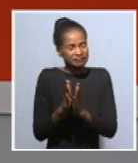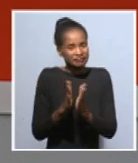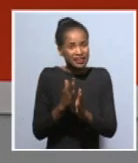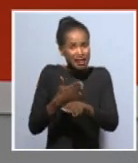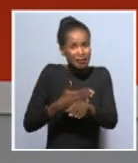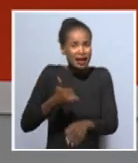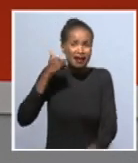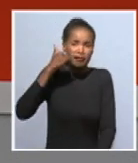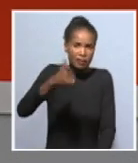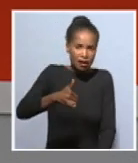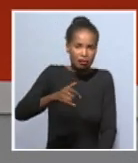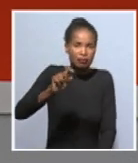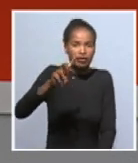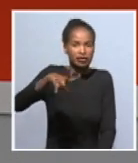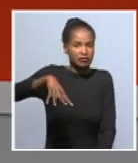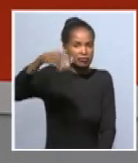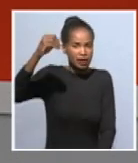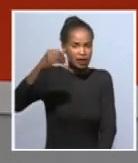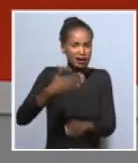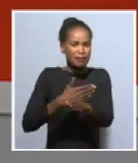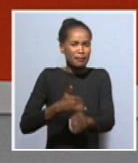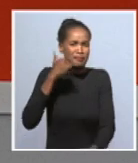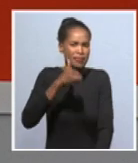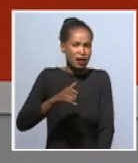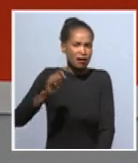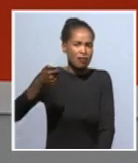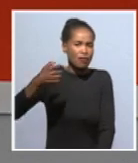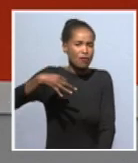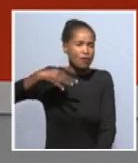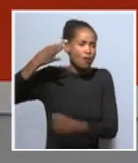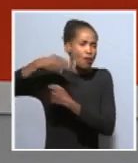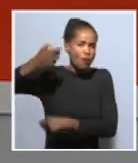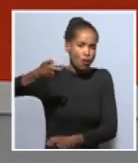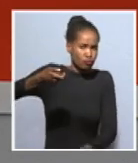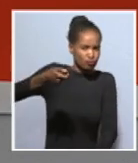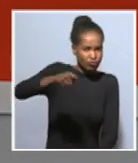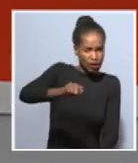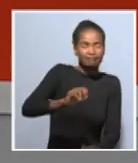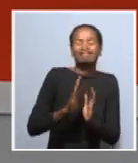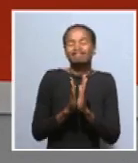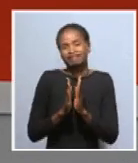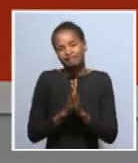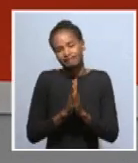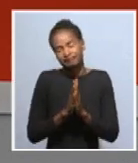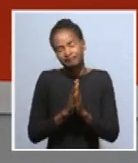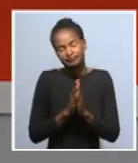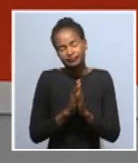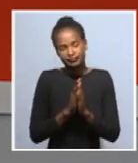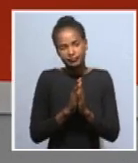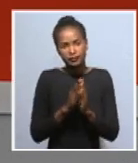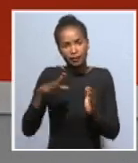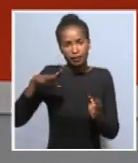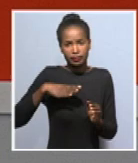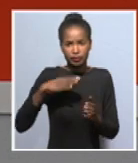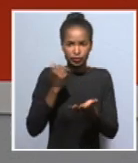your television set or your radio to avoid any confusion. Mr. Nkimbo, while you still have the floor, can you please